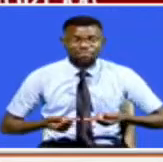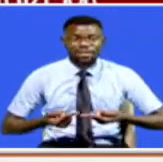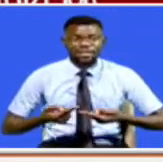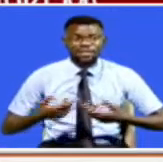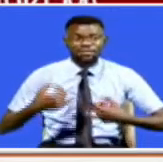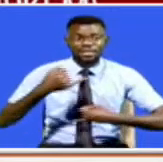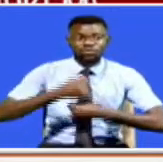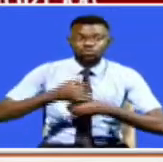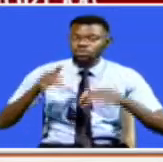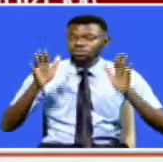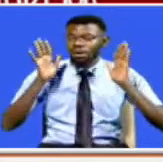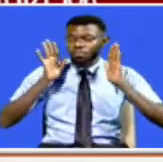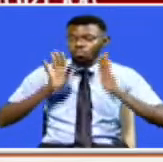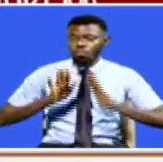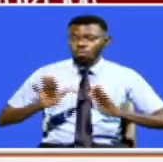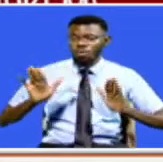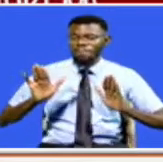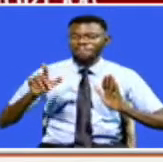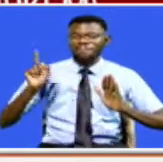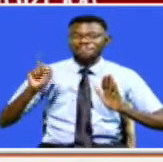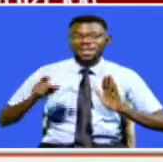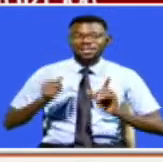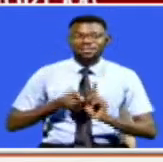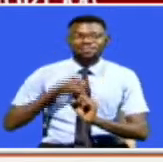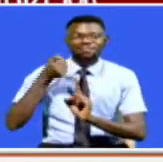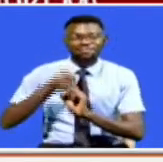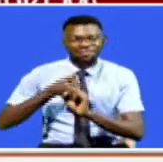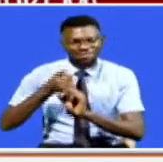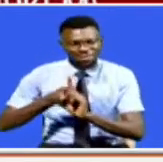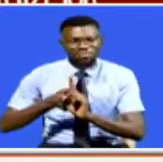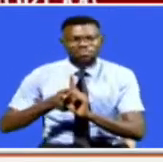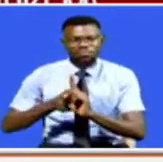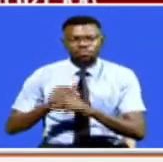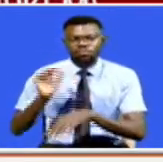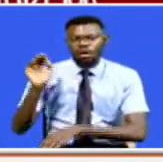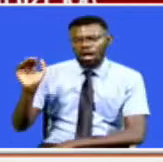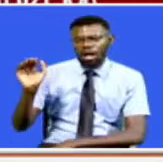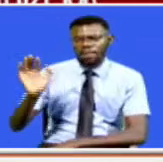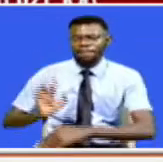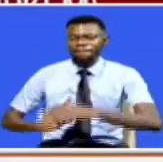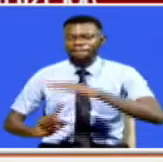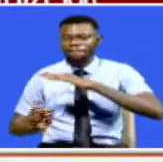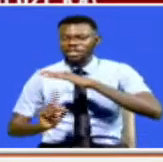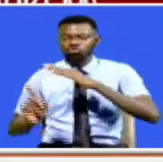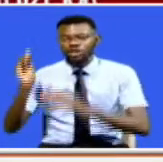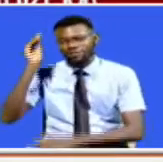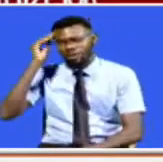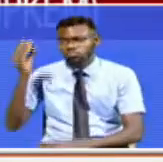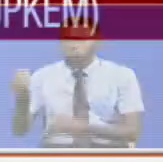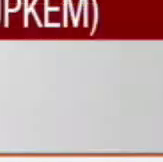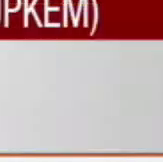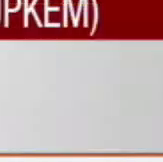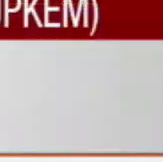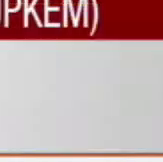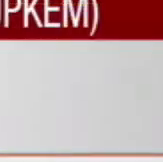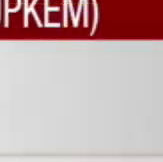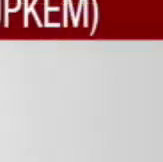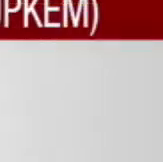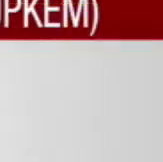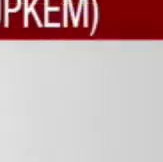for Muslims, maybe to lobby and to reach out to the Ministry of Education to highlight the gap, because normally